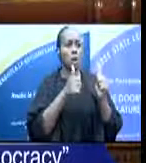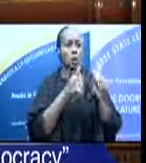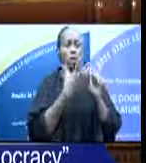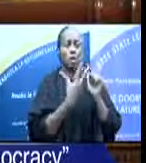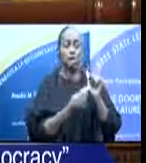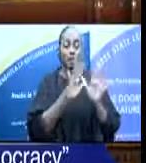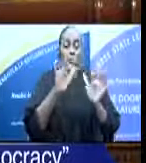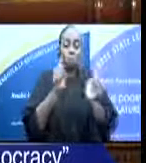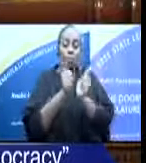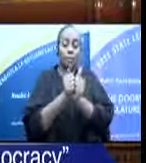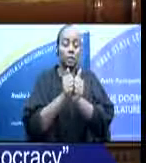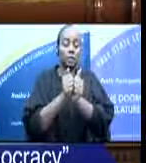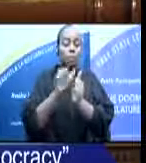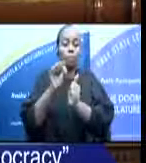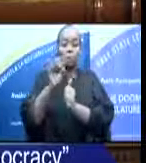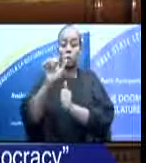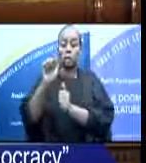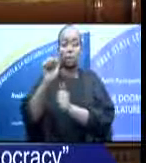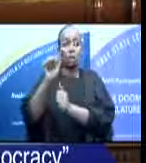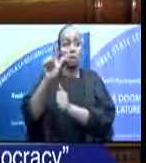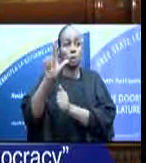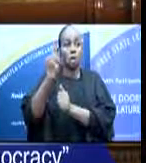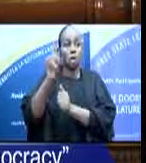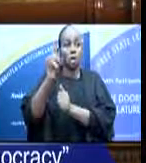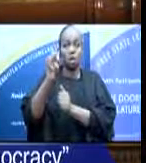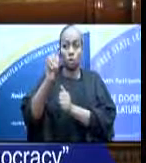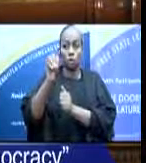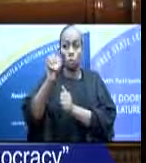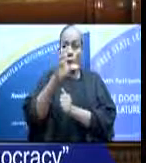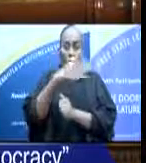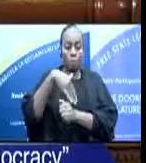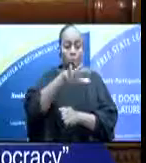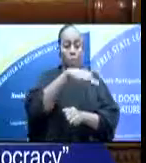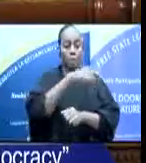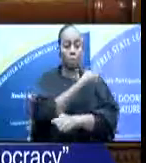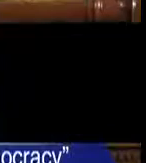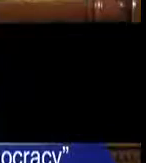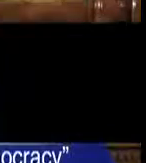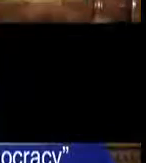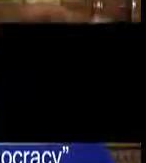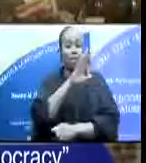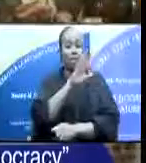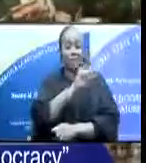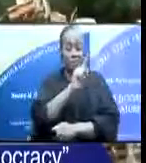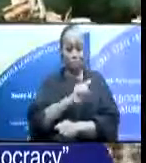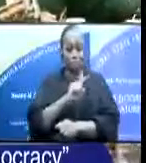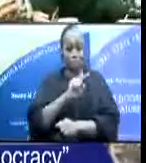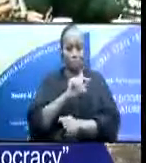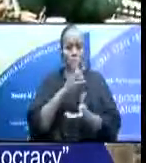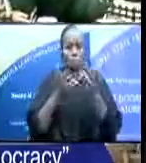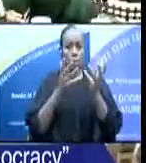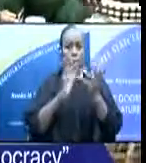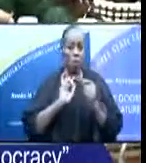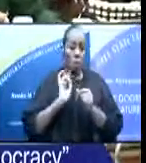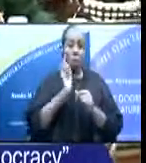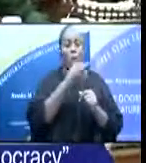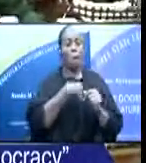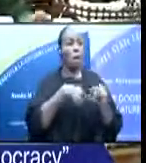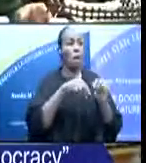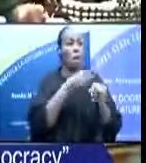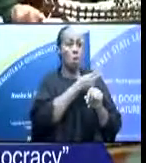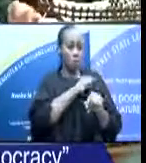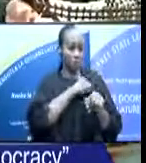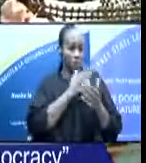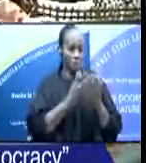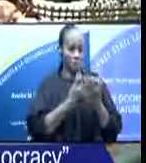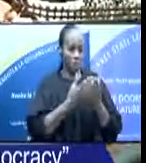Sasol at the Fezi-Nkubentombe District Hospital. If all hospital management teams were as able